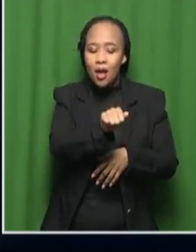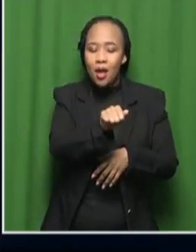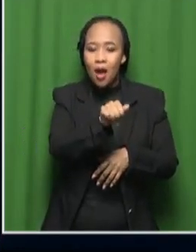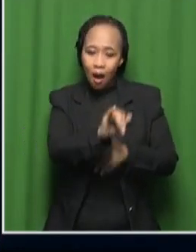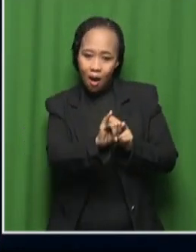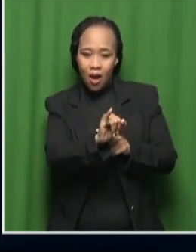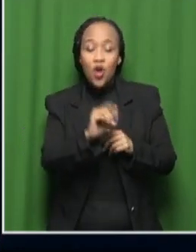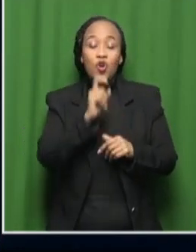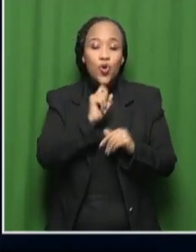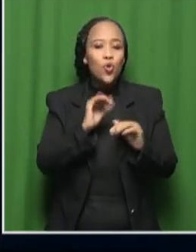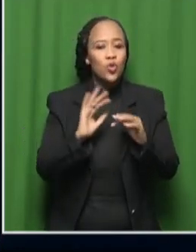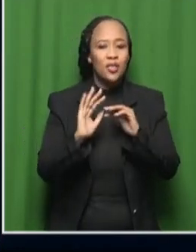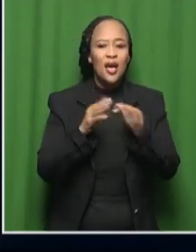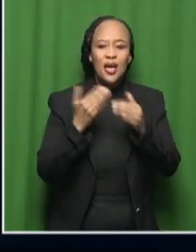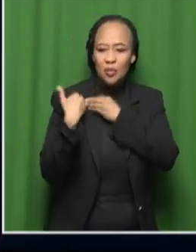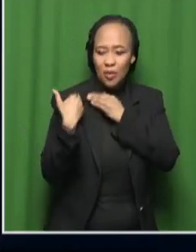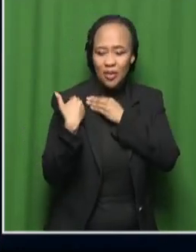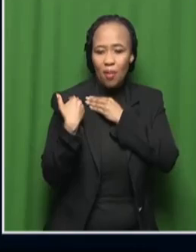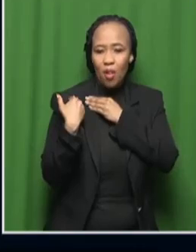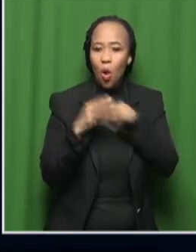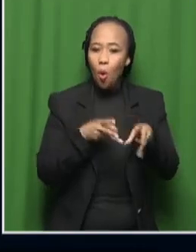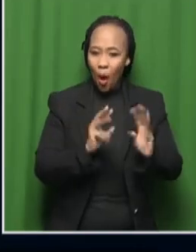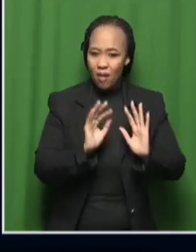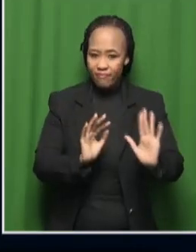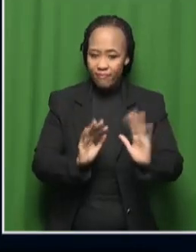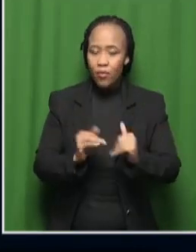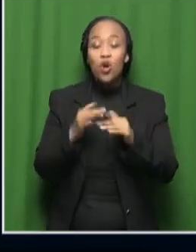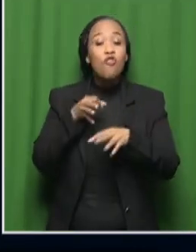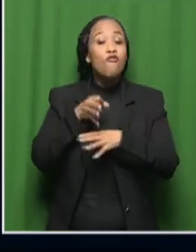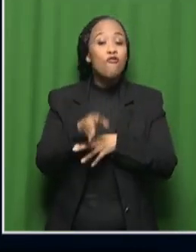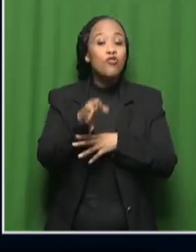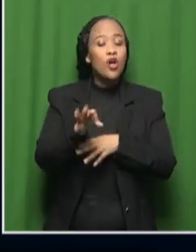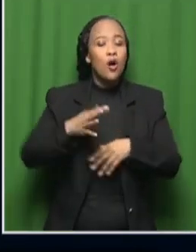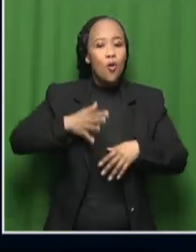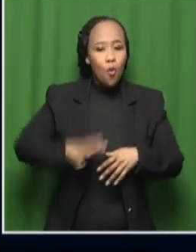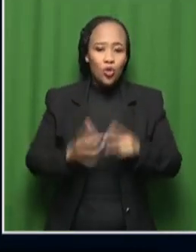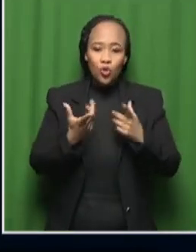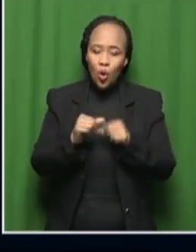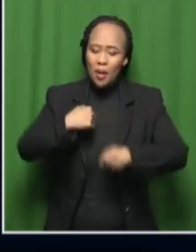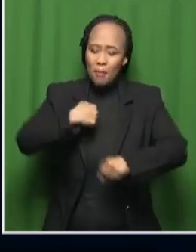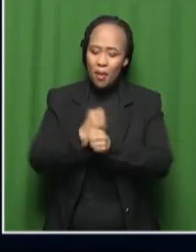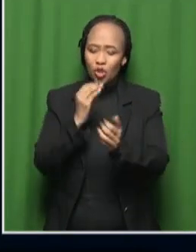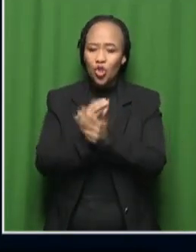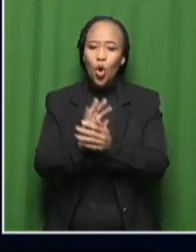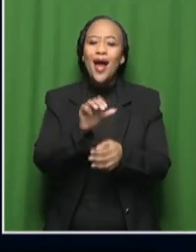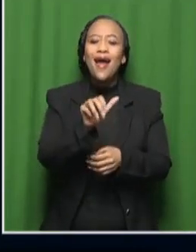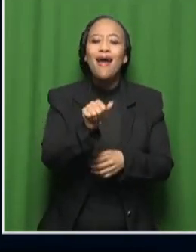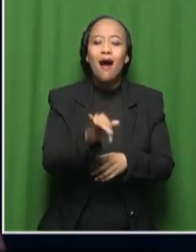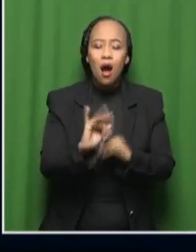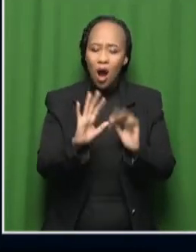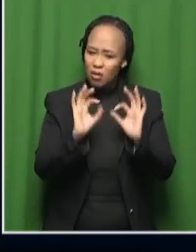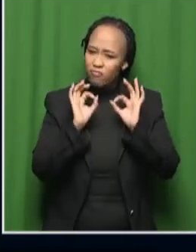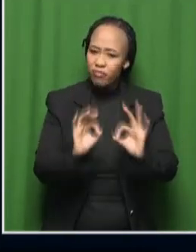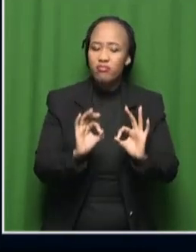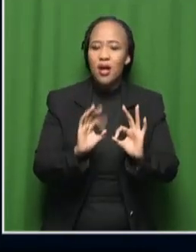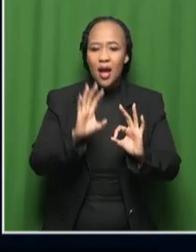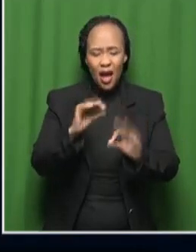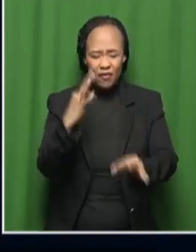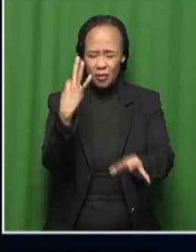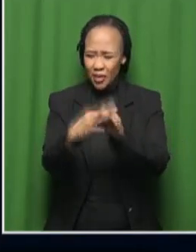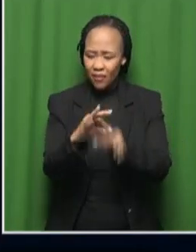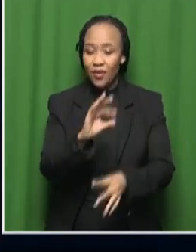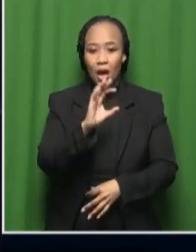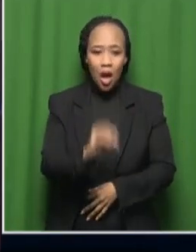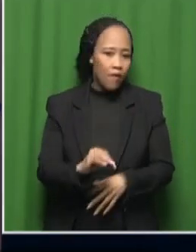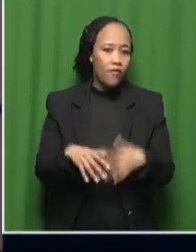So when we do bring in those features, we want to make sure that it is good AI. It's health specific AI. Not